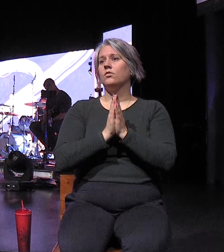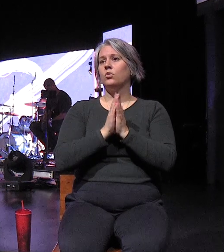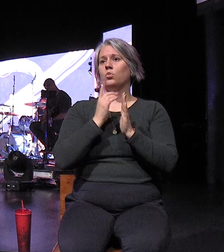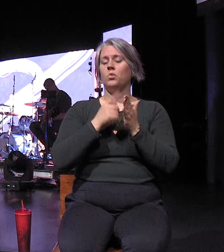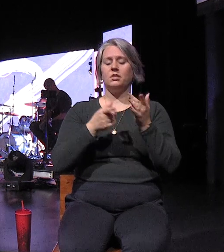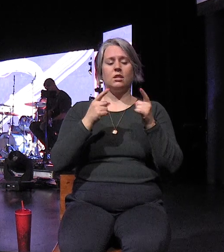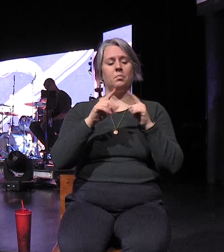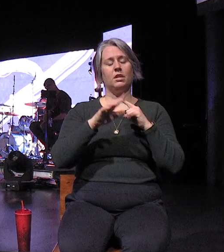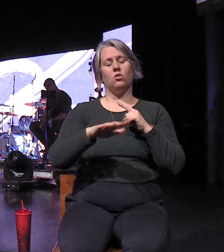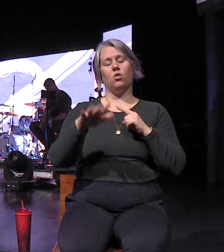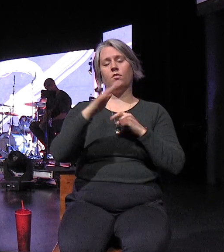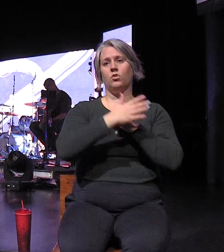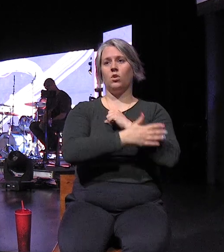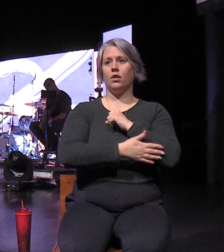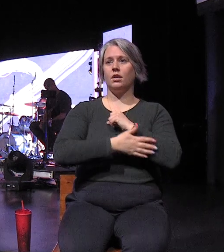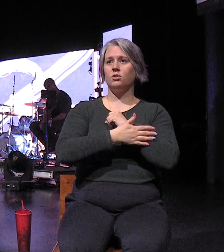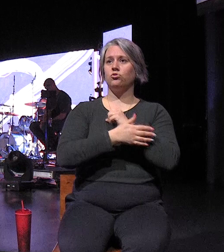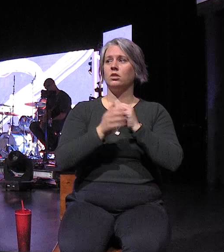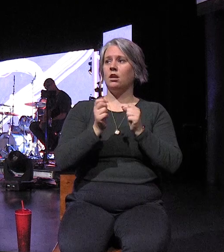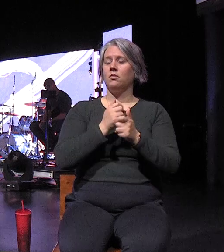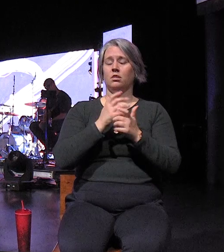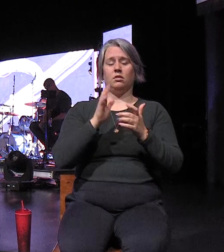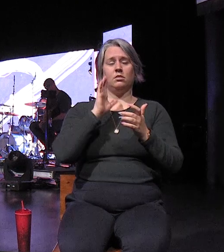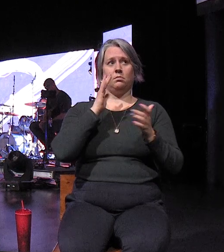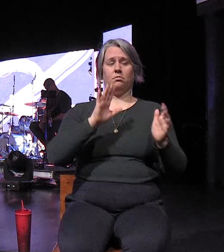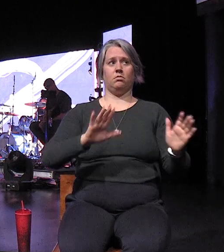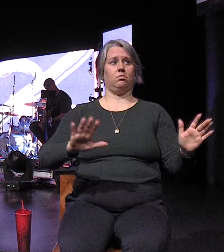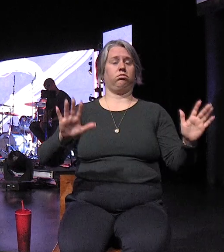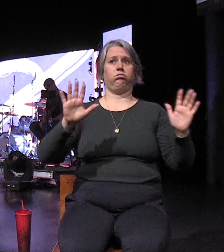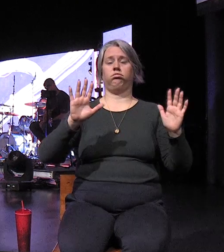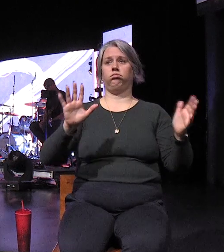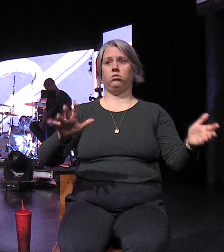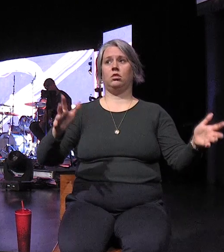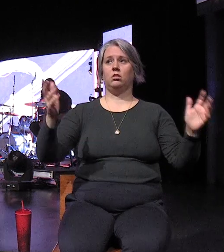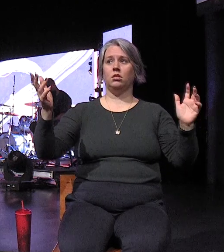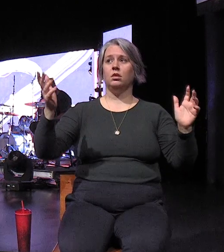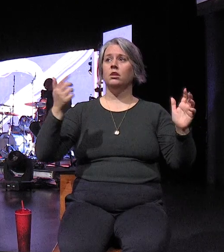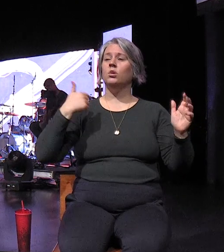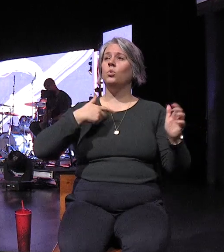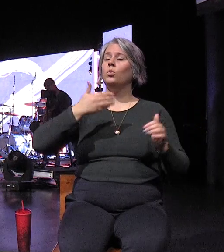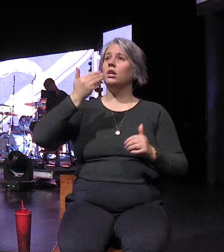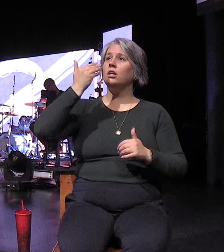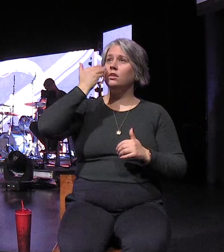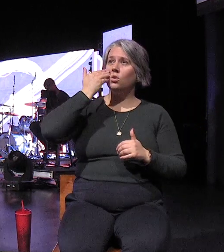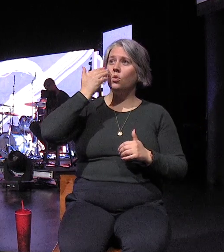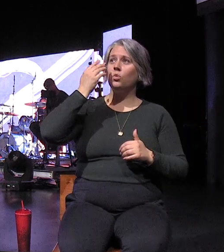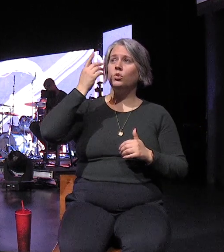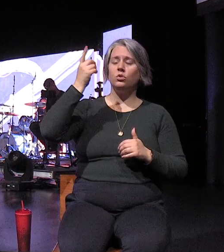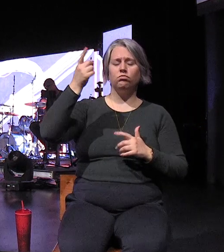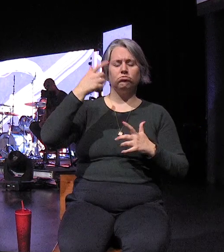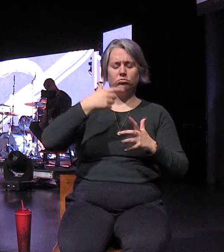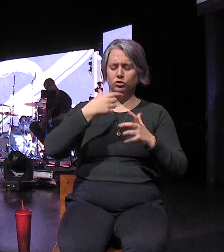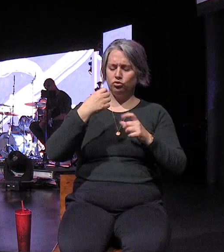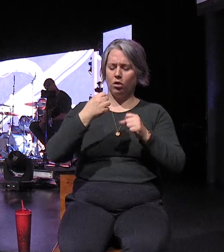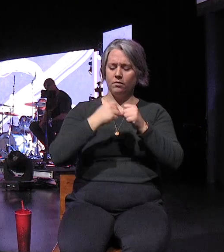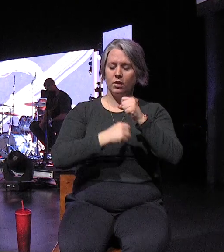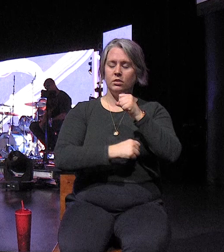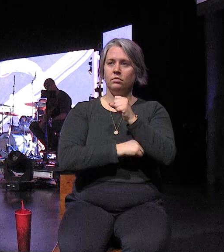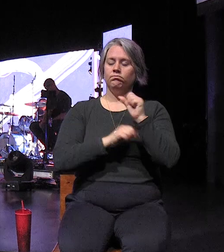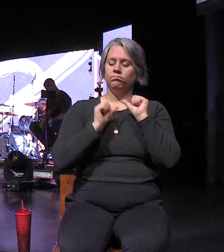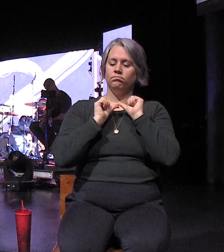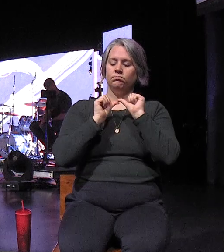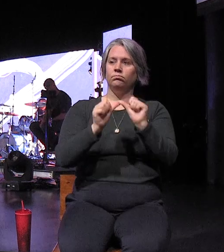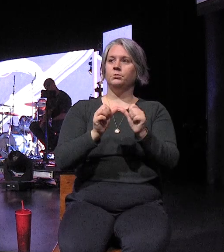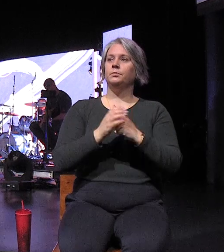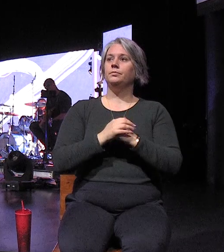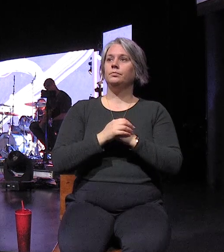nation, Lord God. God, when all things around us are shaking, just like we sang this morning, we know that you are the only solid ground. So I pray that